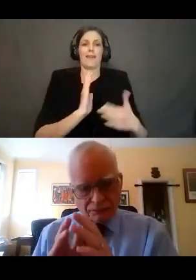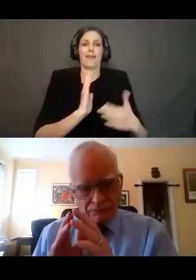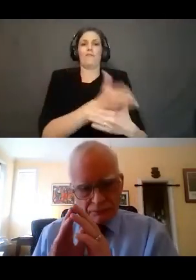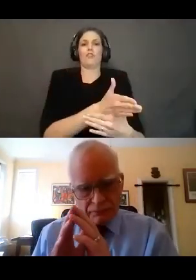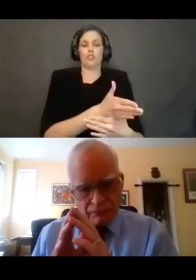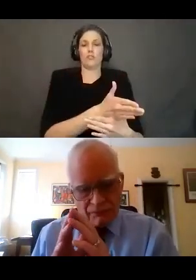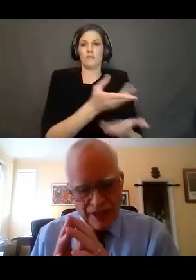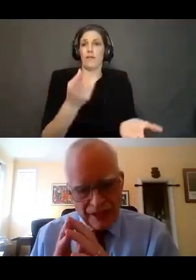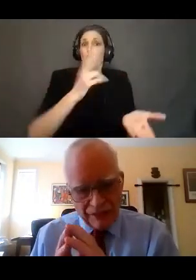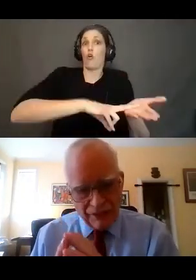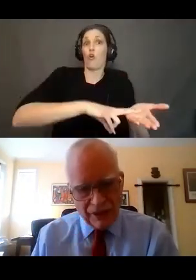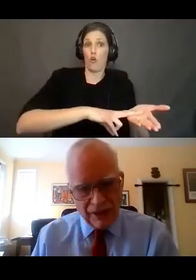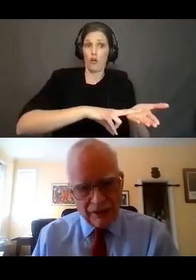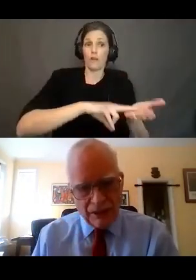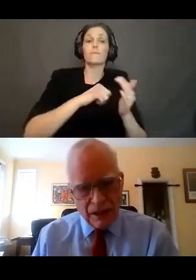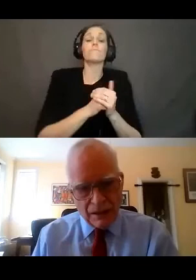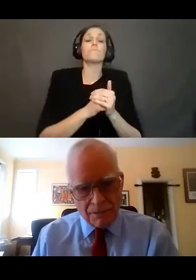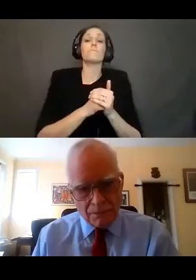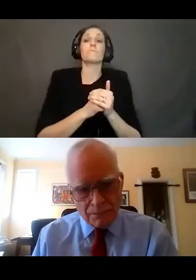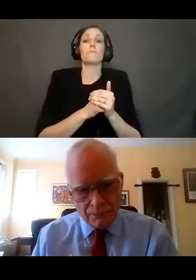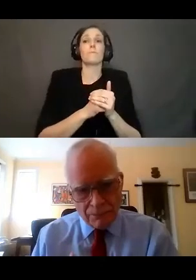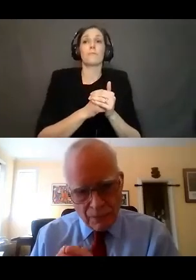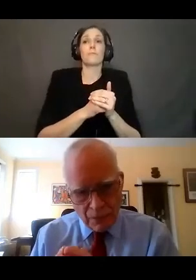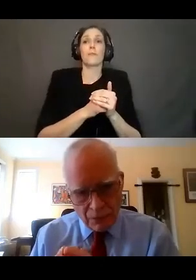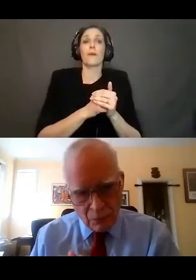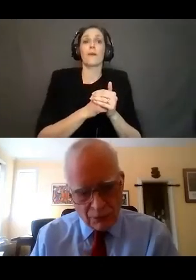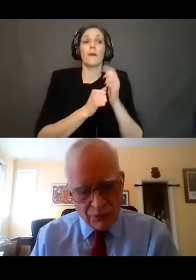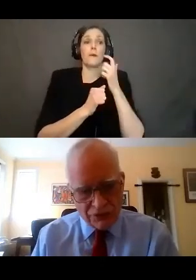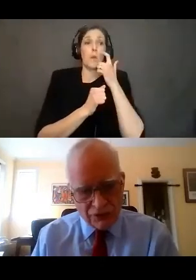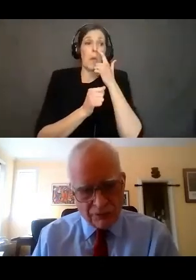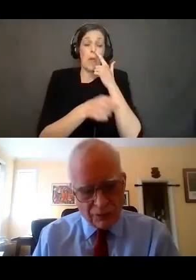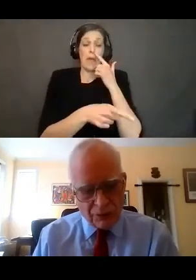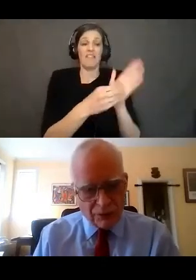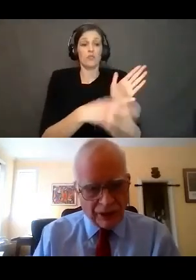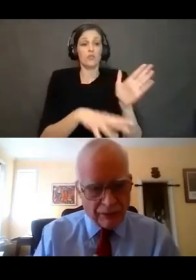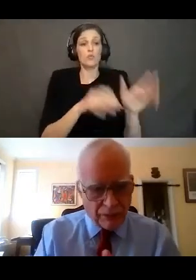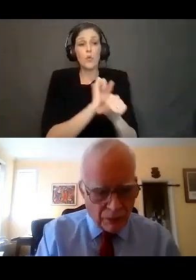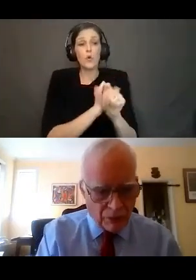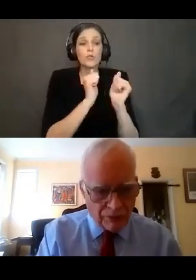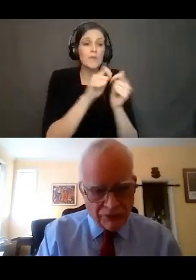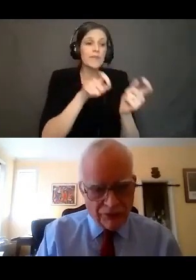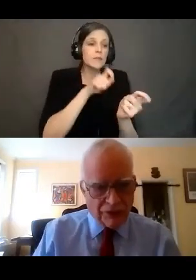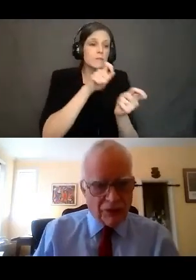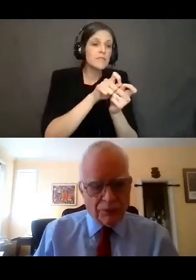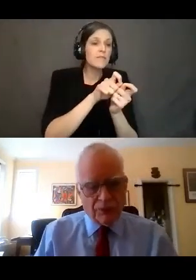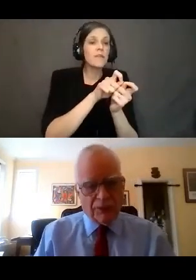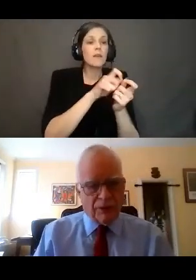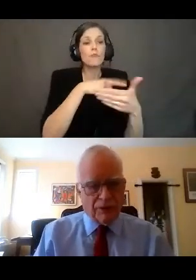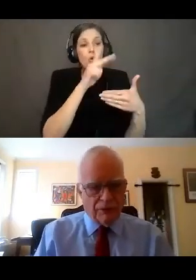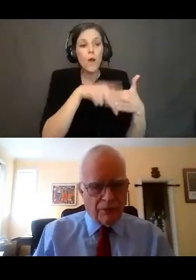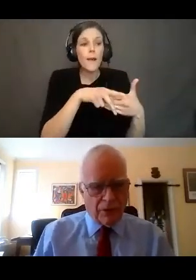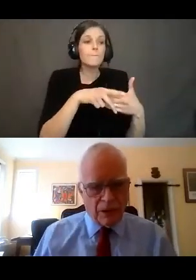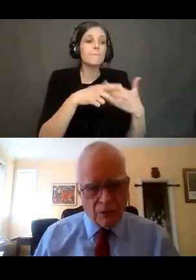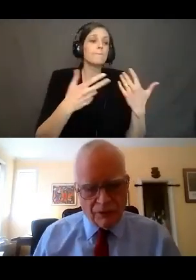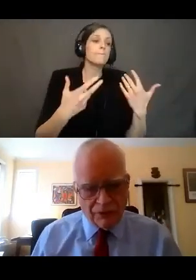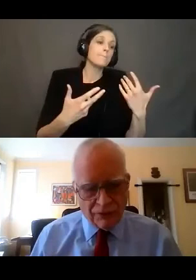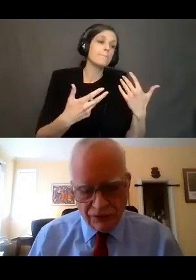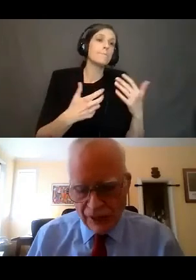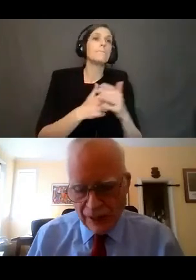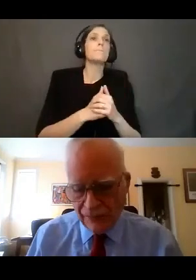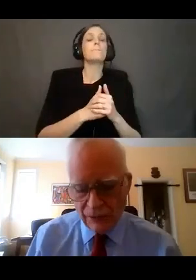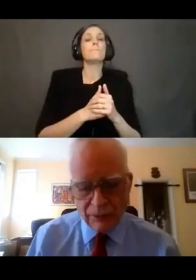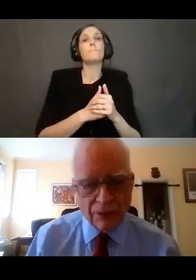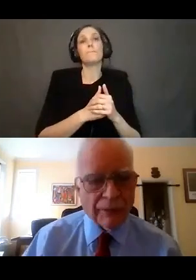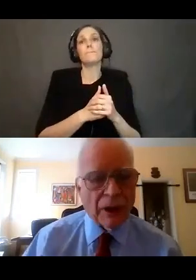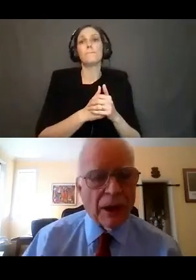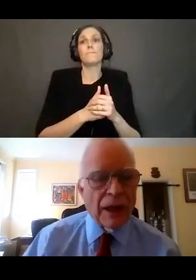on and they work with a certain computer program or versus another program or versus